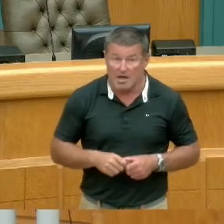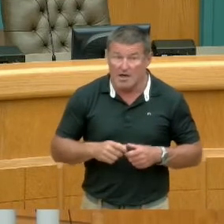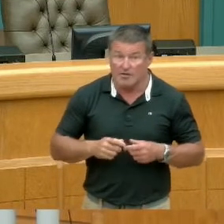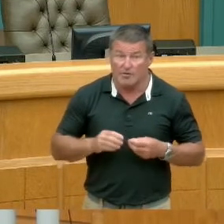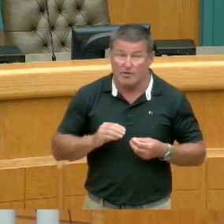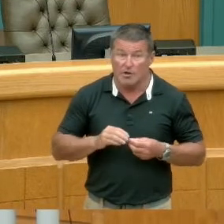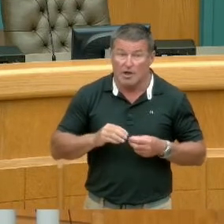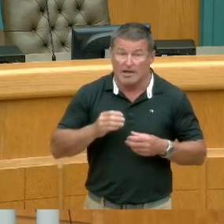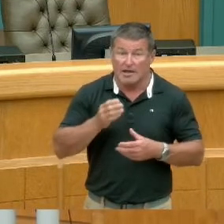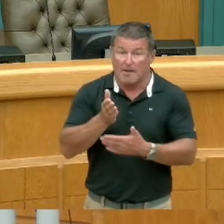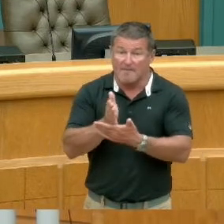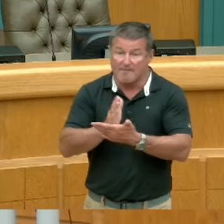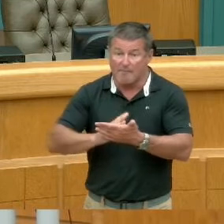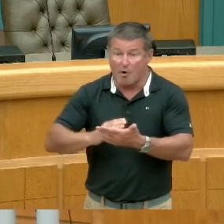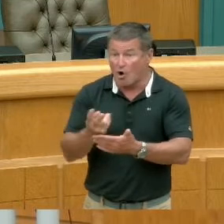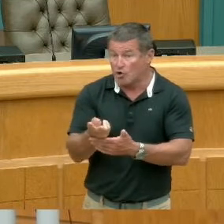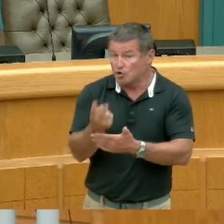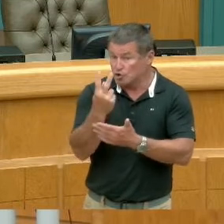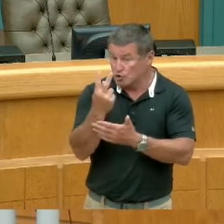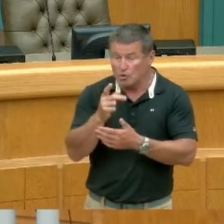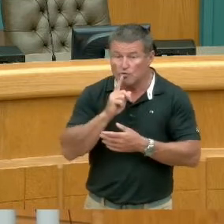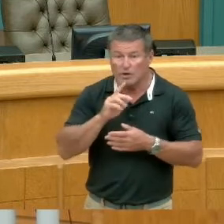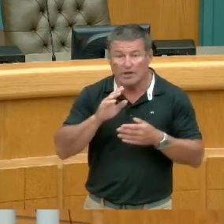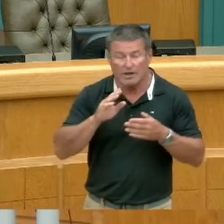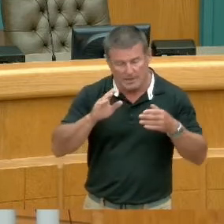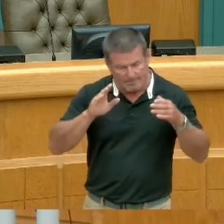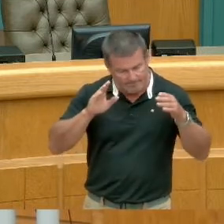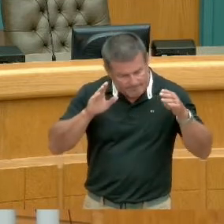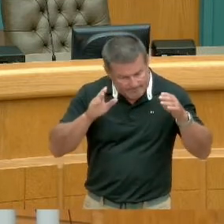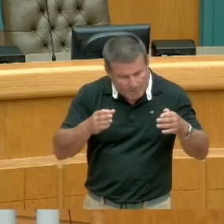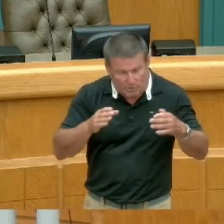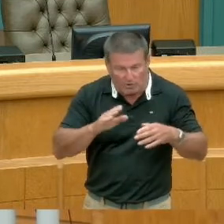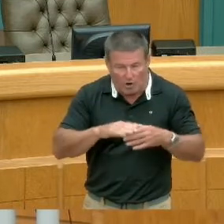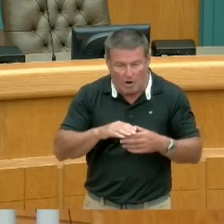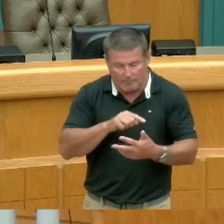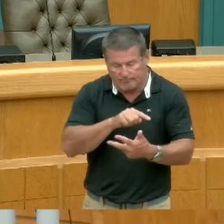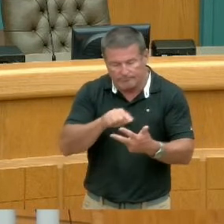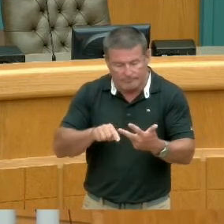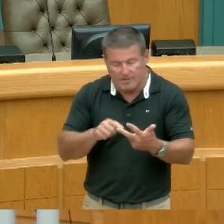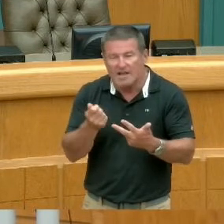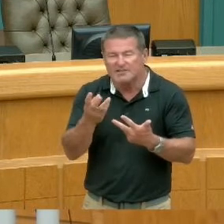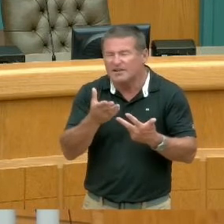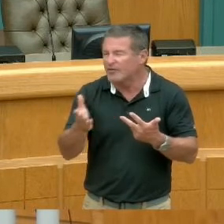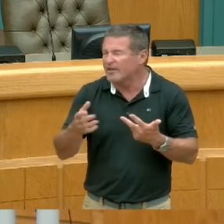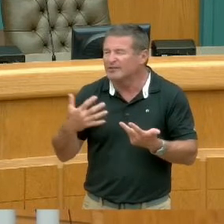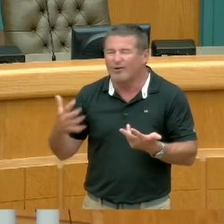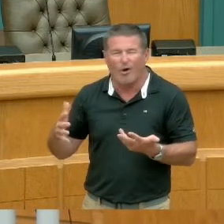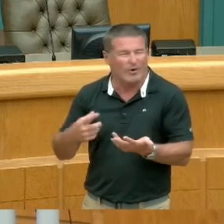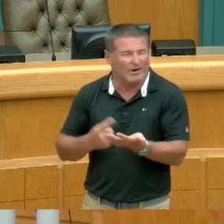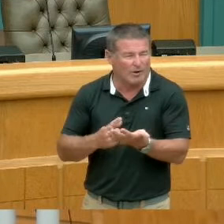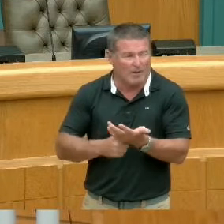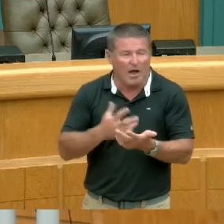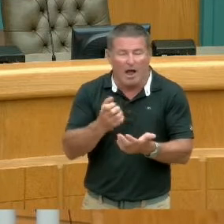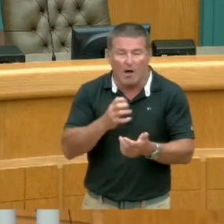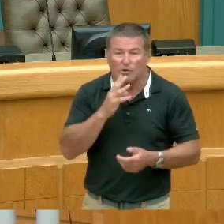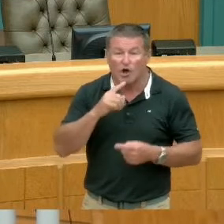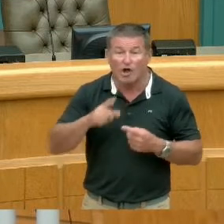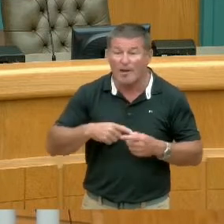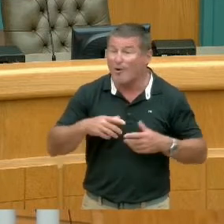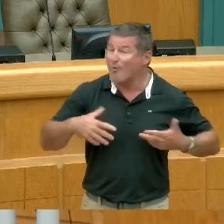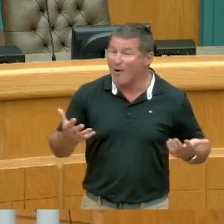under Phase 2 really focuses in several areas that we've already gone over, but let's talk about